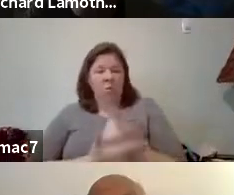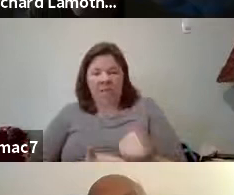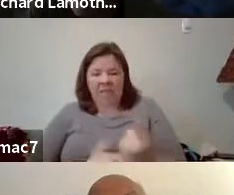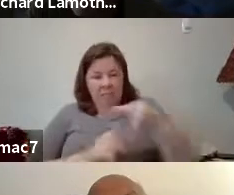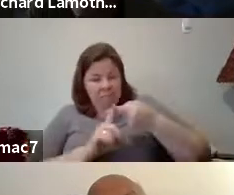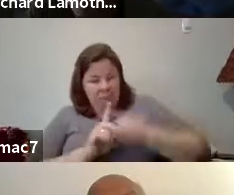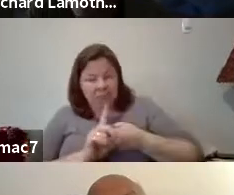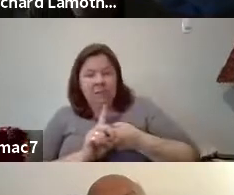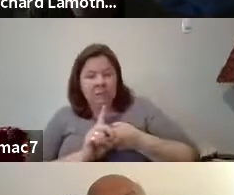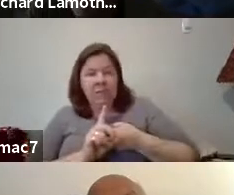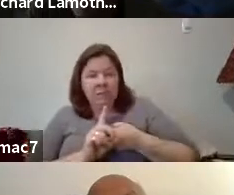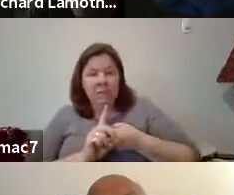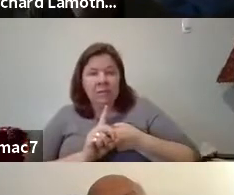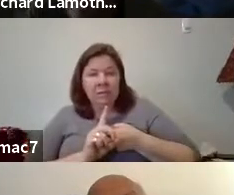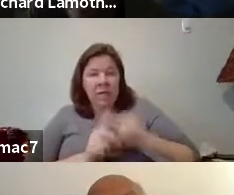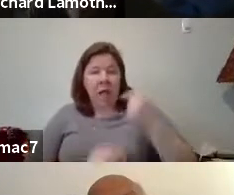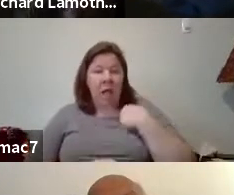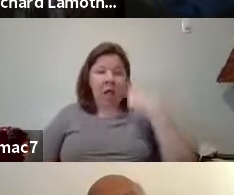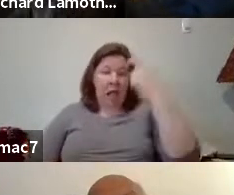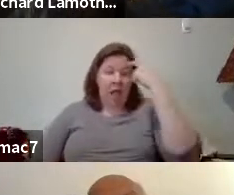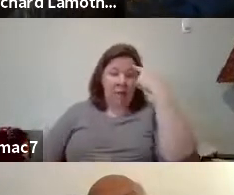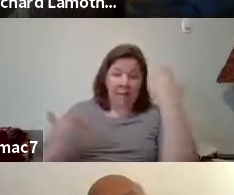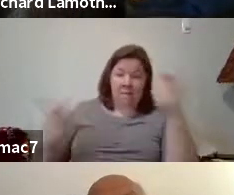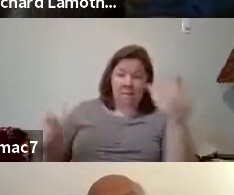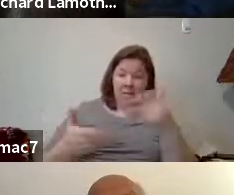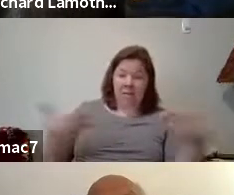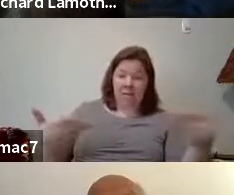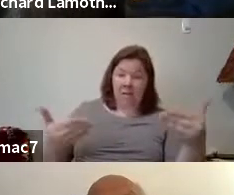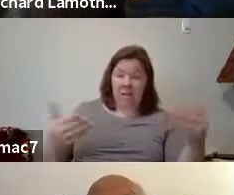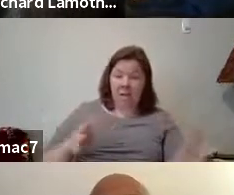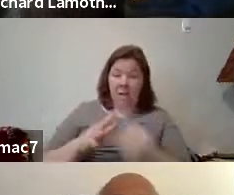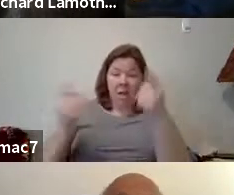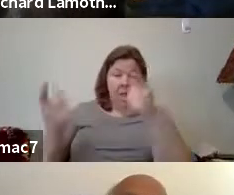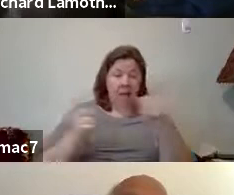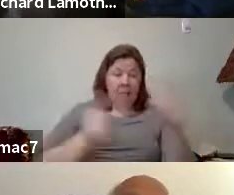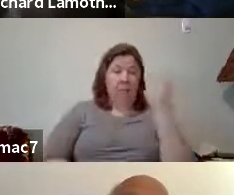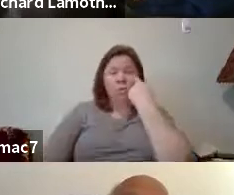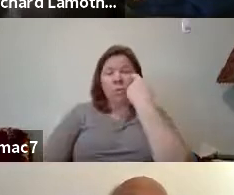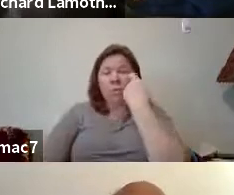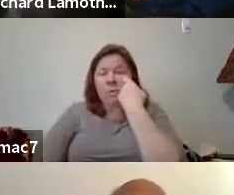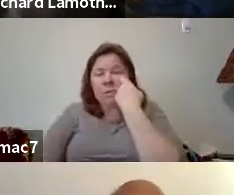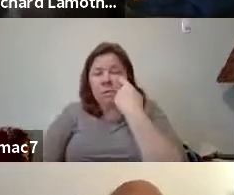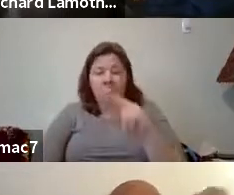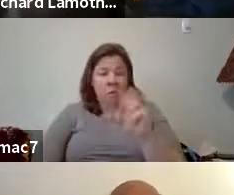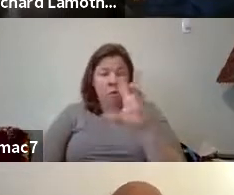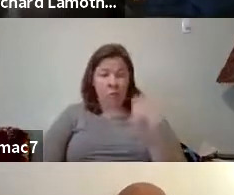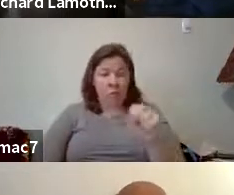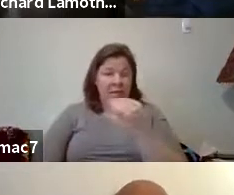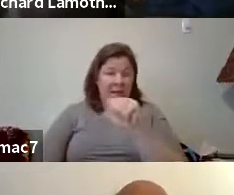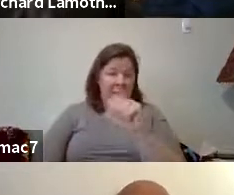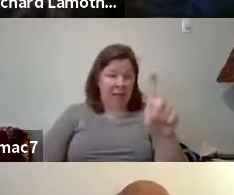months. I think the biggest thing that came out in the recent days was the news of the ad